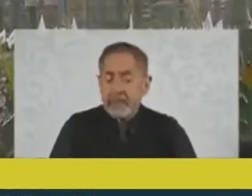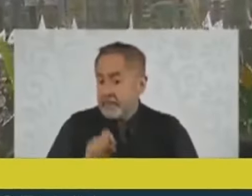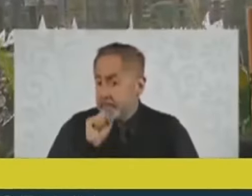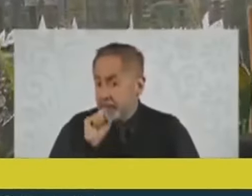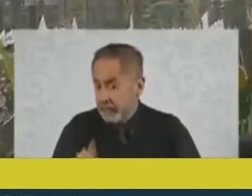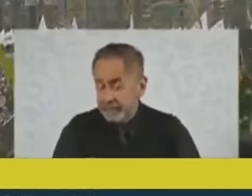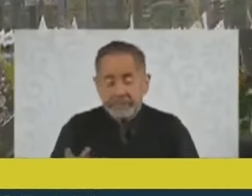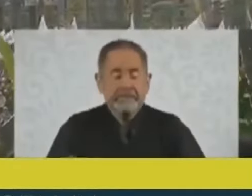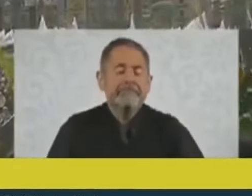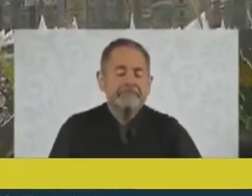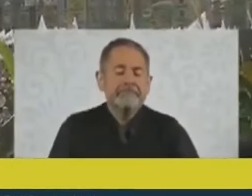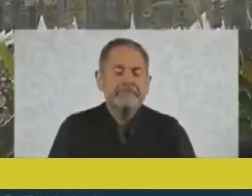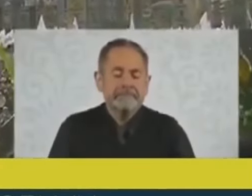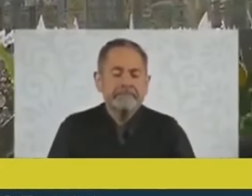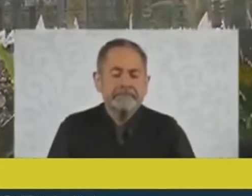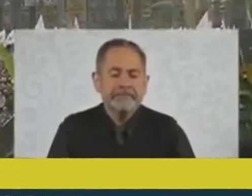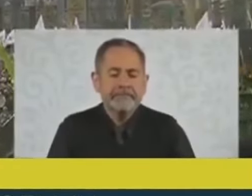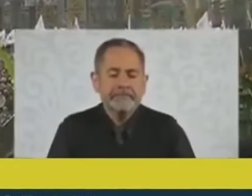Also,